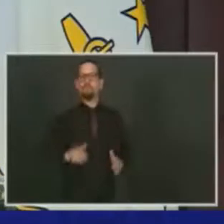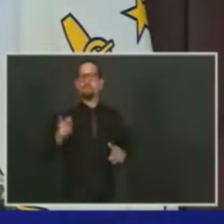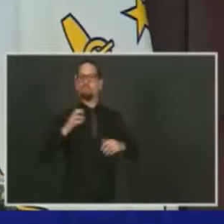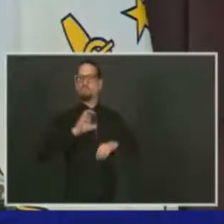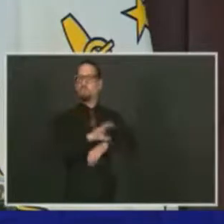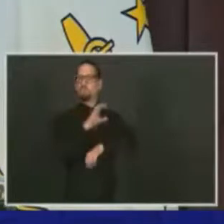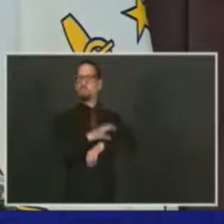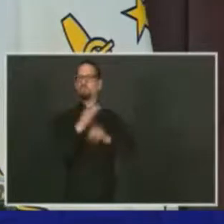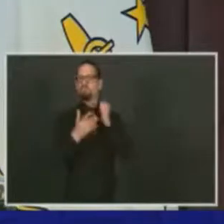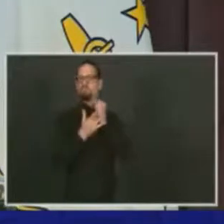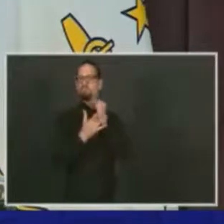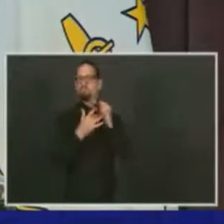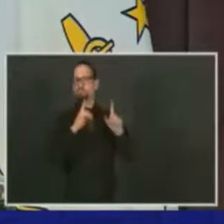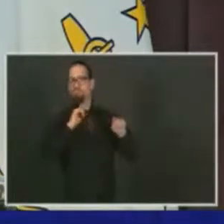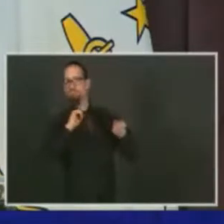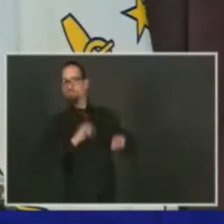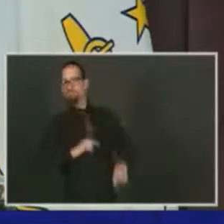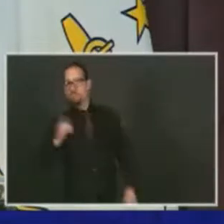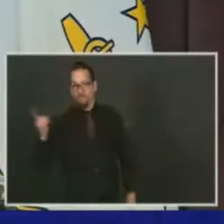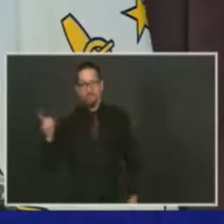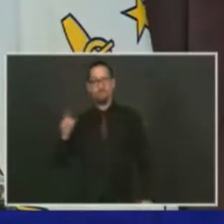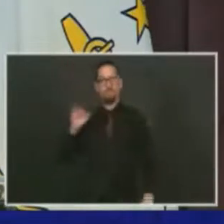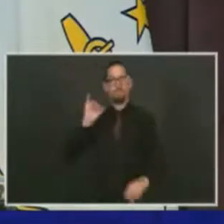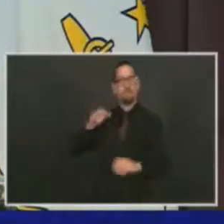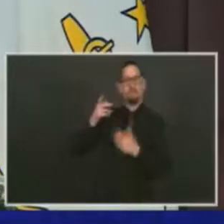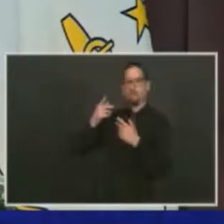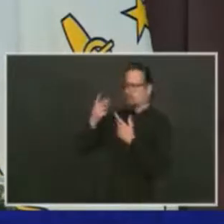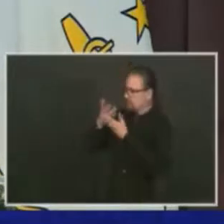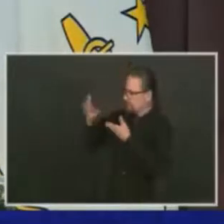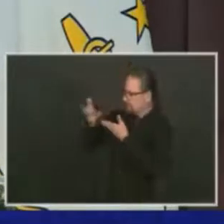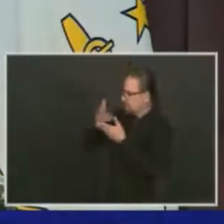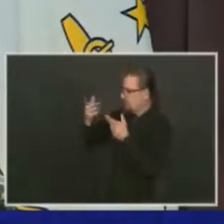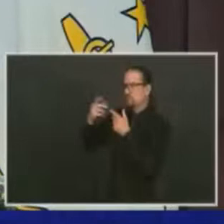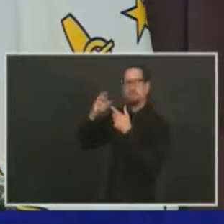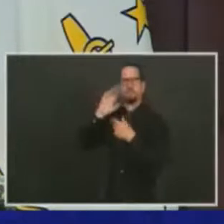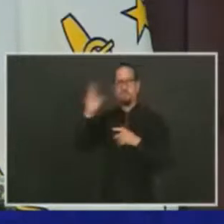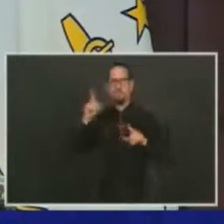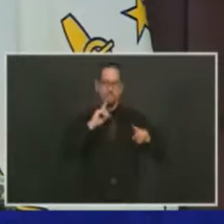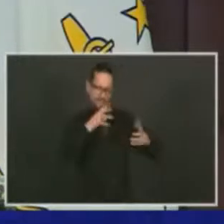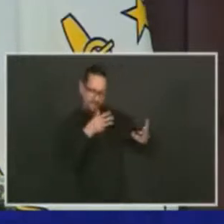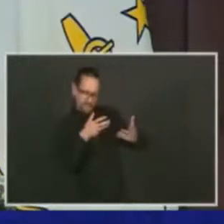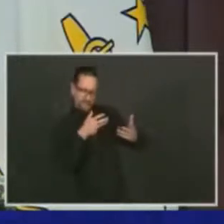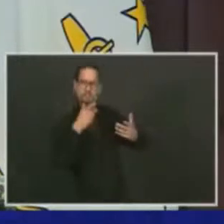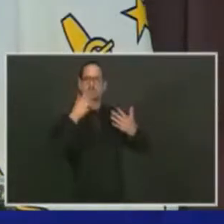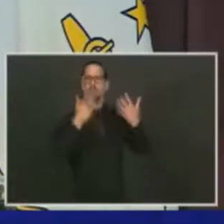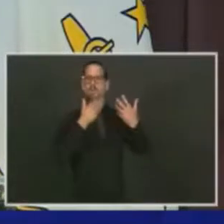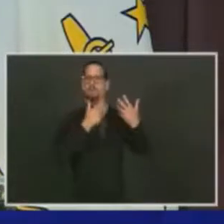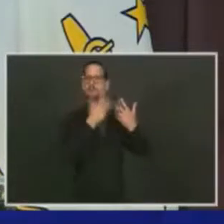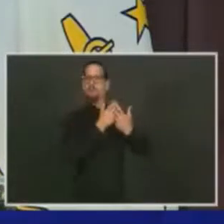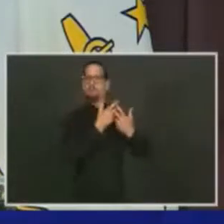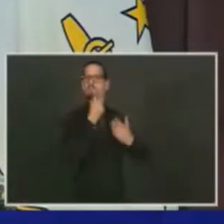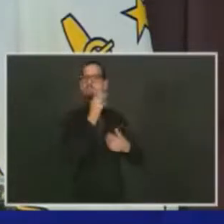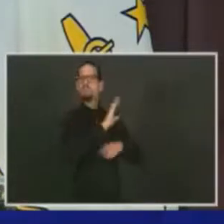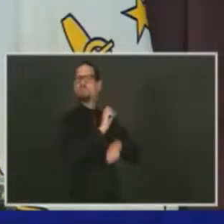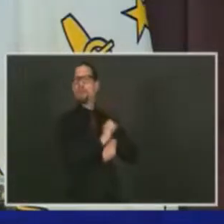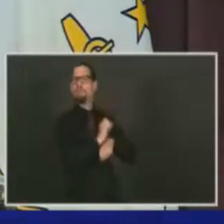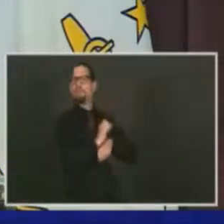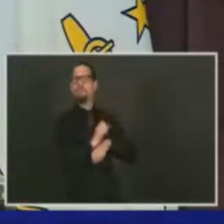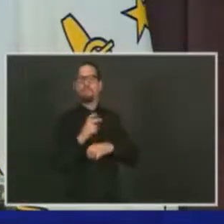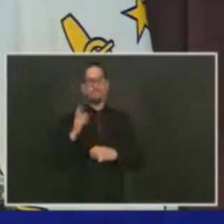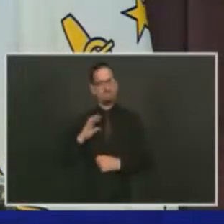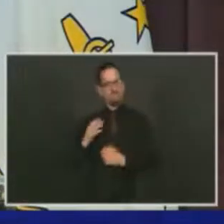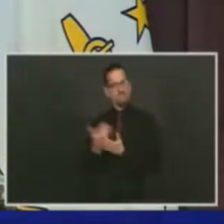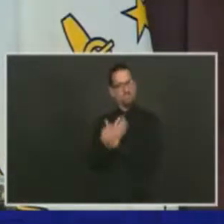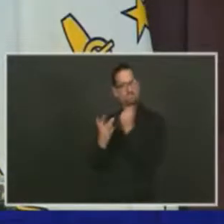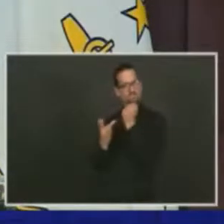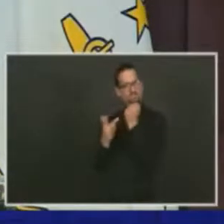that out, what you want to do, and, give you a hand in getting into a new job. You'll fill out information about your skills and